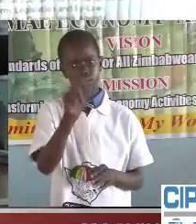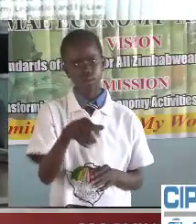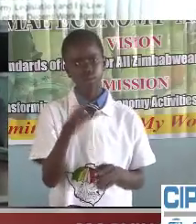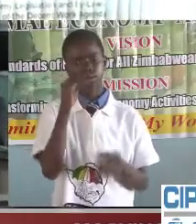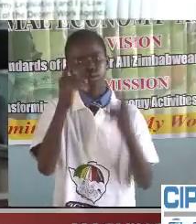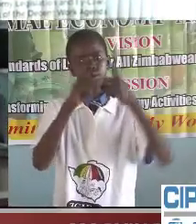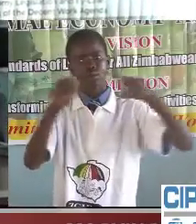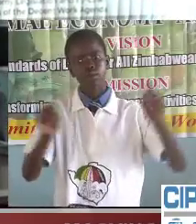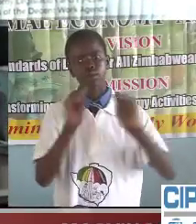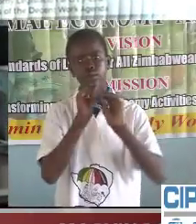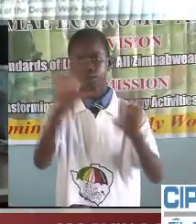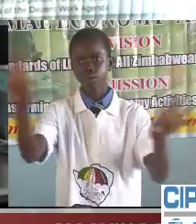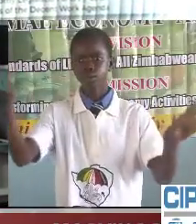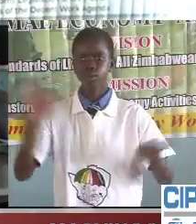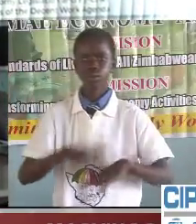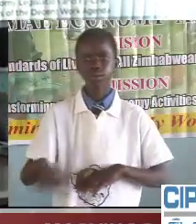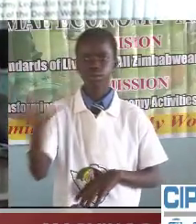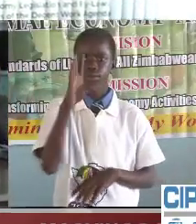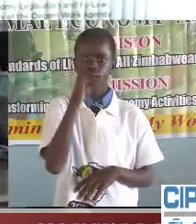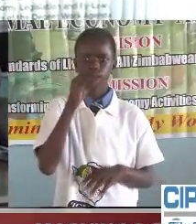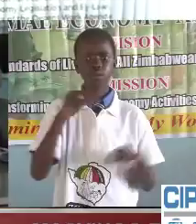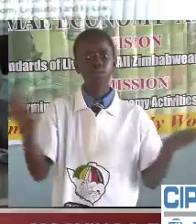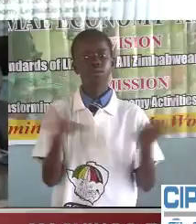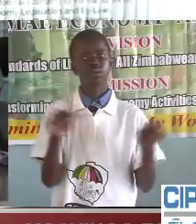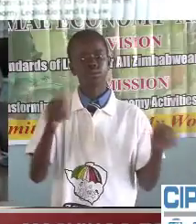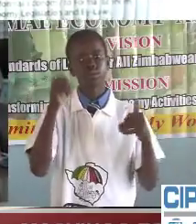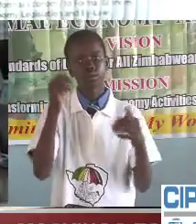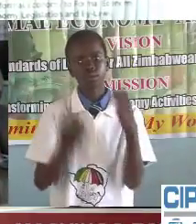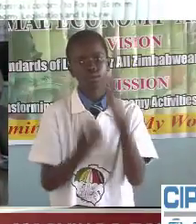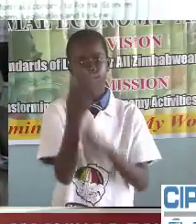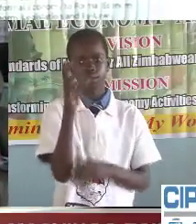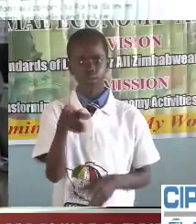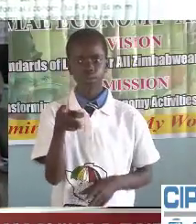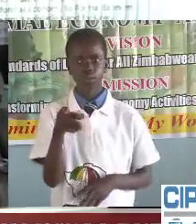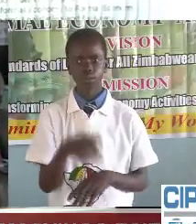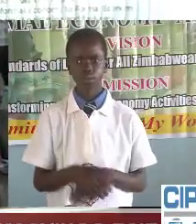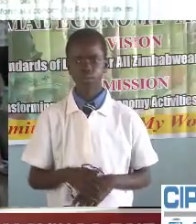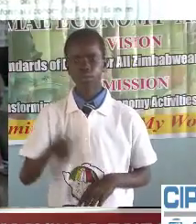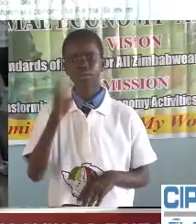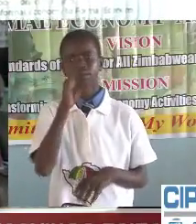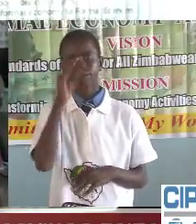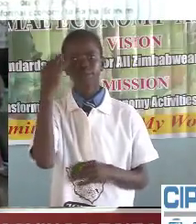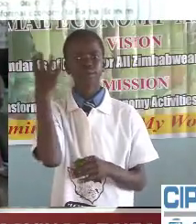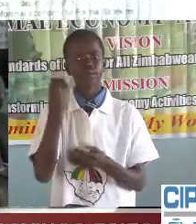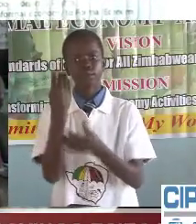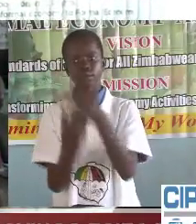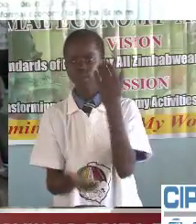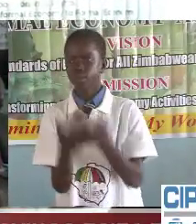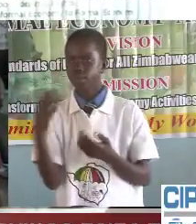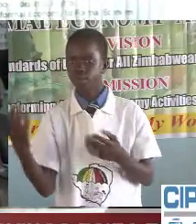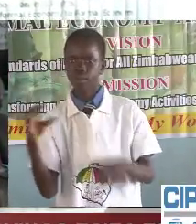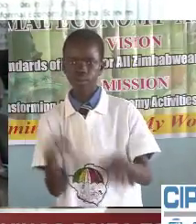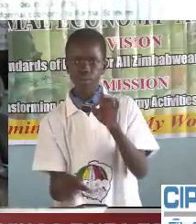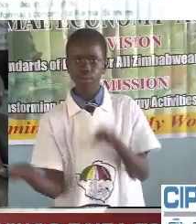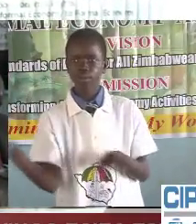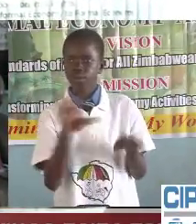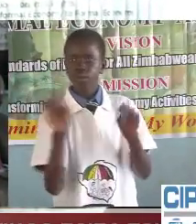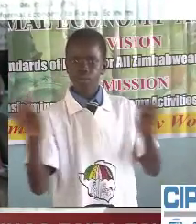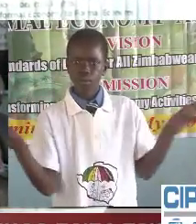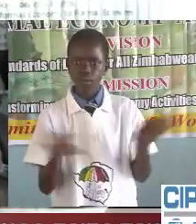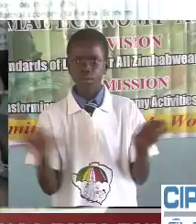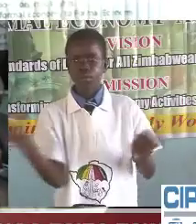message to both us as members and the constituents. This is to build up